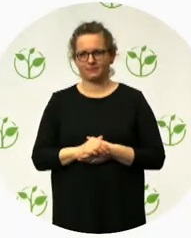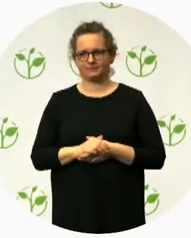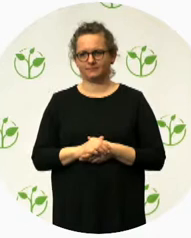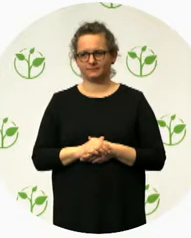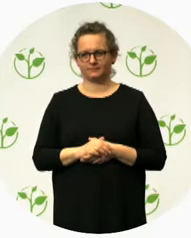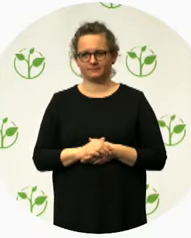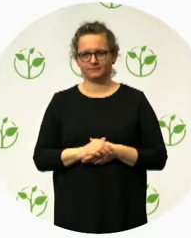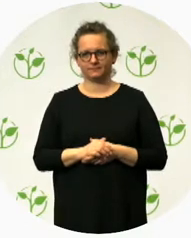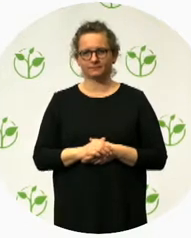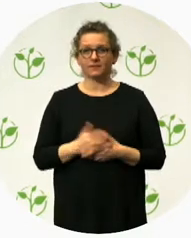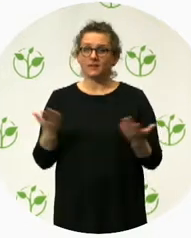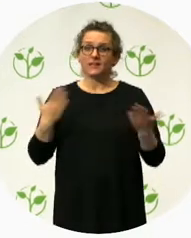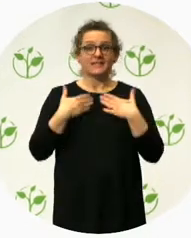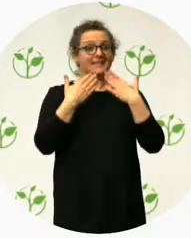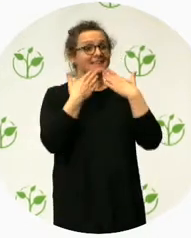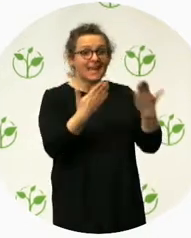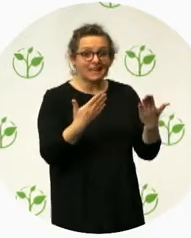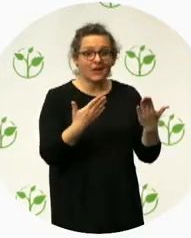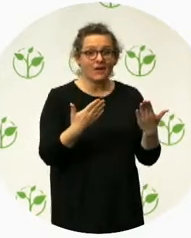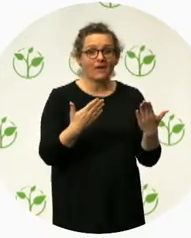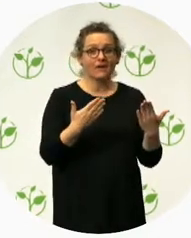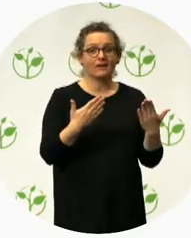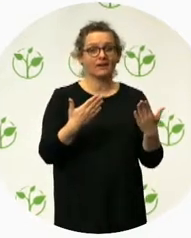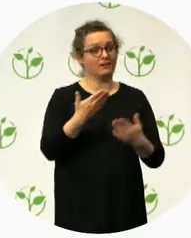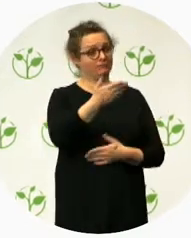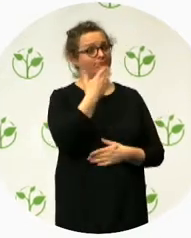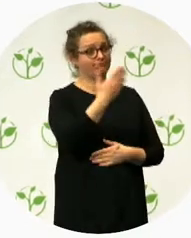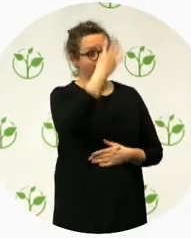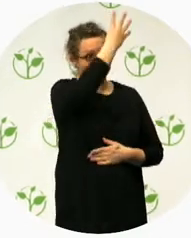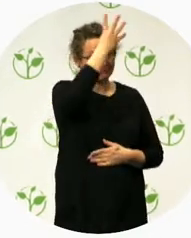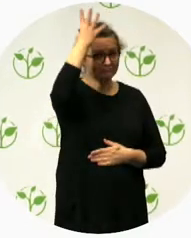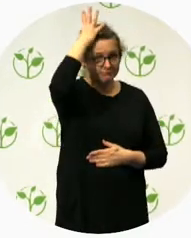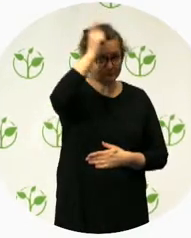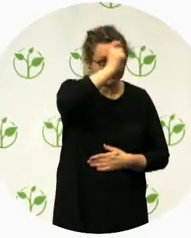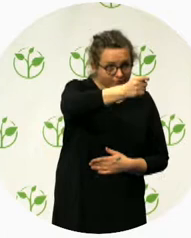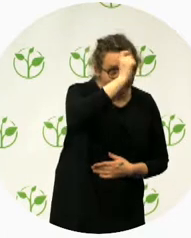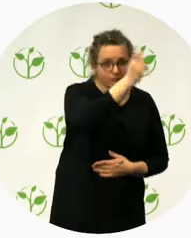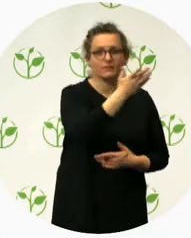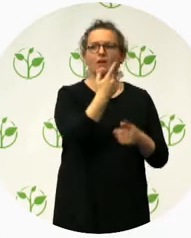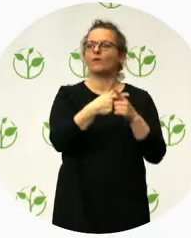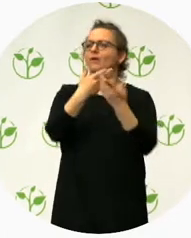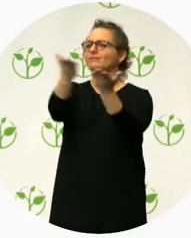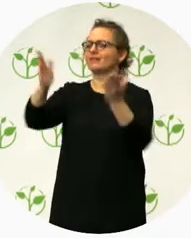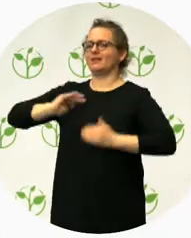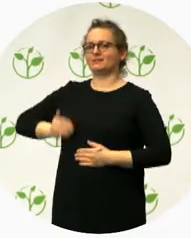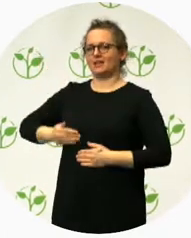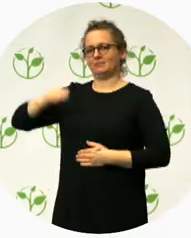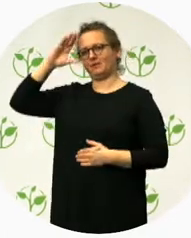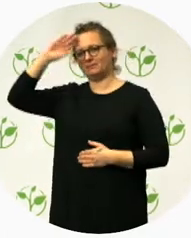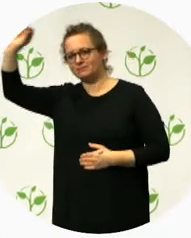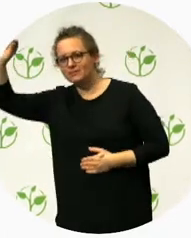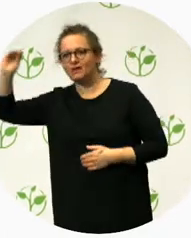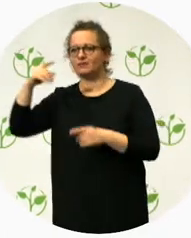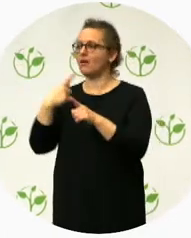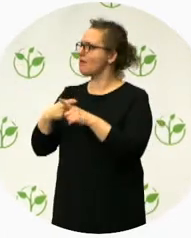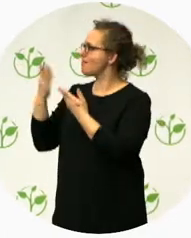Your Royal Highness, Excellencies, Madam Ambassador, dear Mr. Essel, distinguished participants,